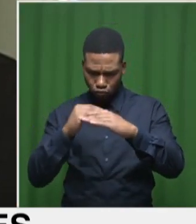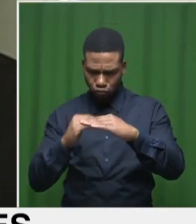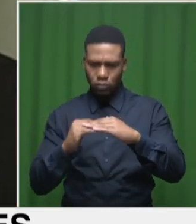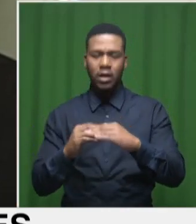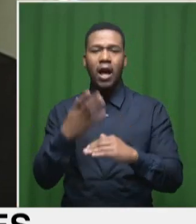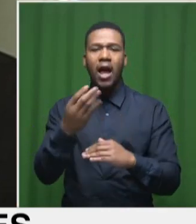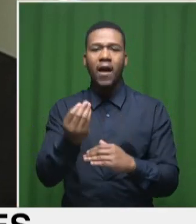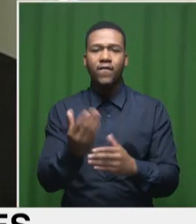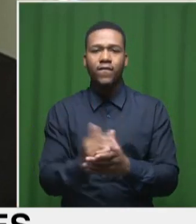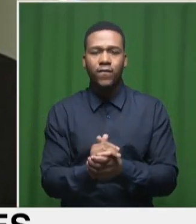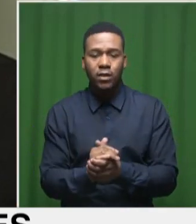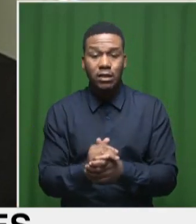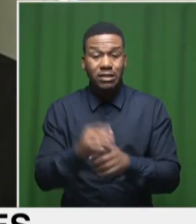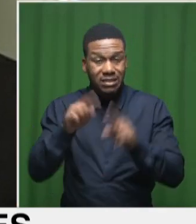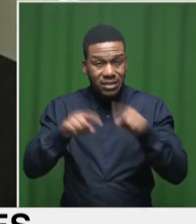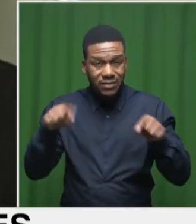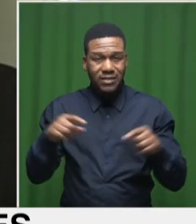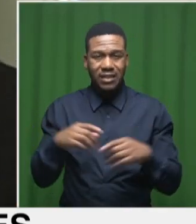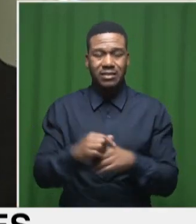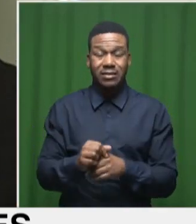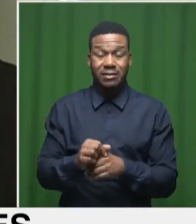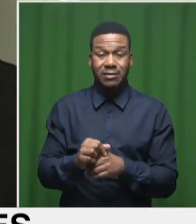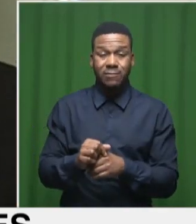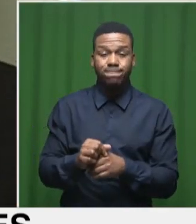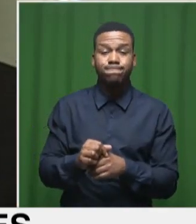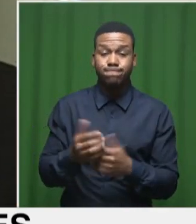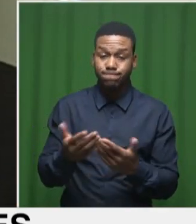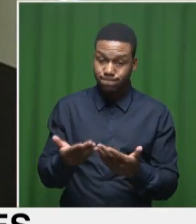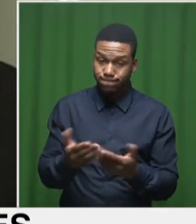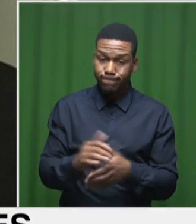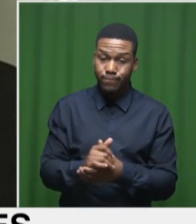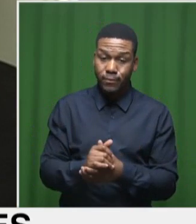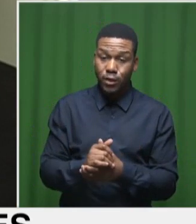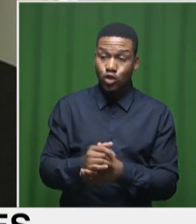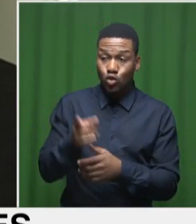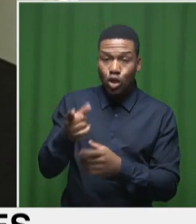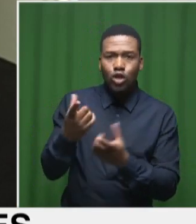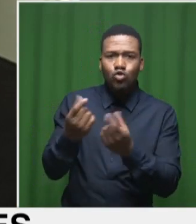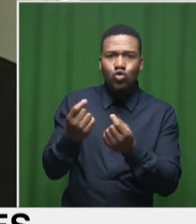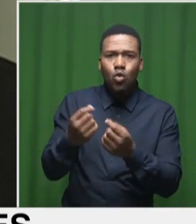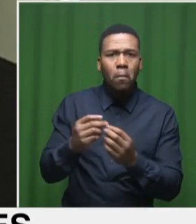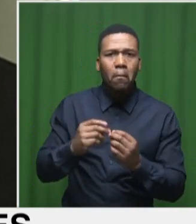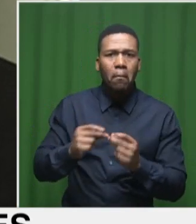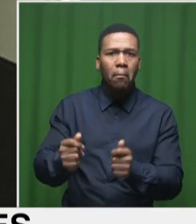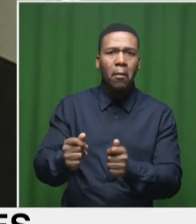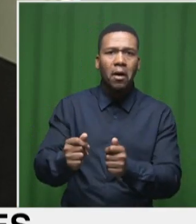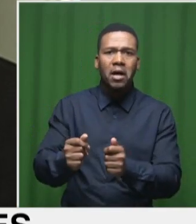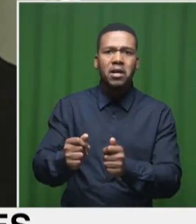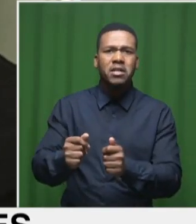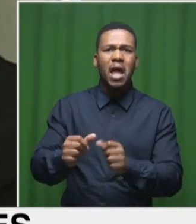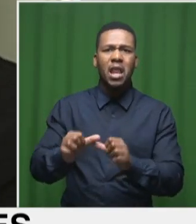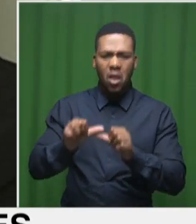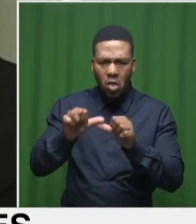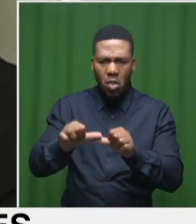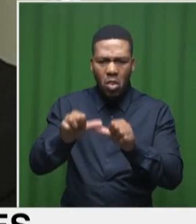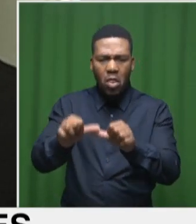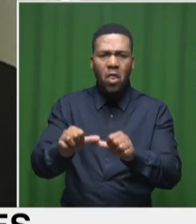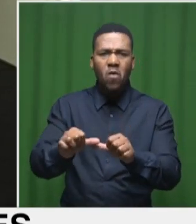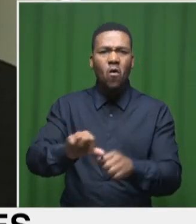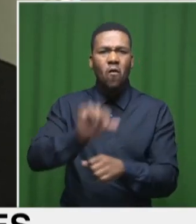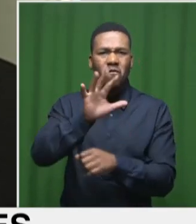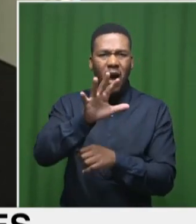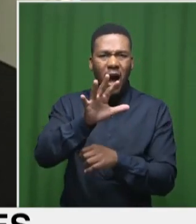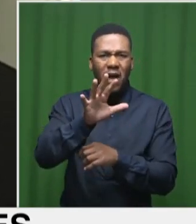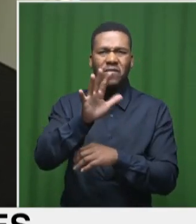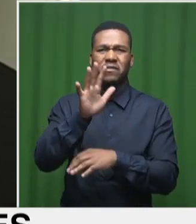these procedures work, it's not like surgery where you have it done and it lasts you 5 or 10 years. It's more like going to gym, but you don't